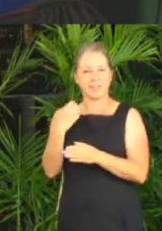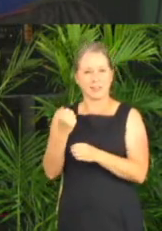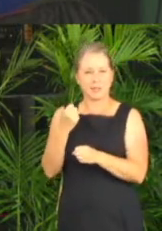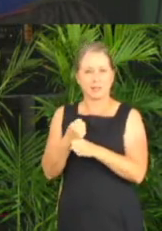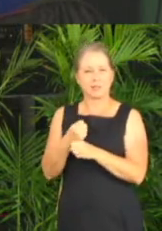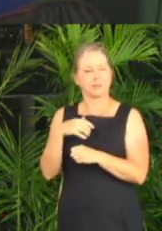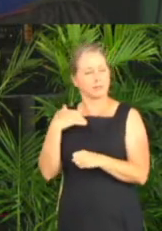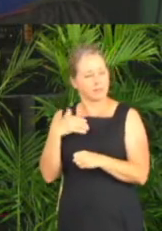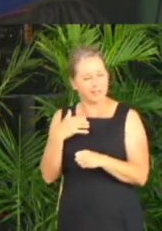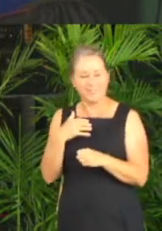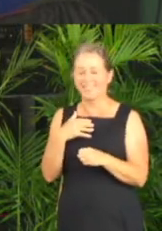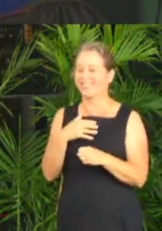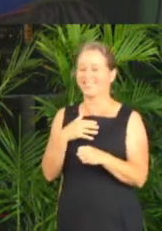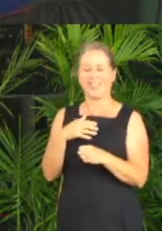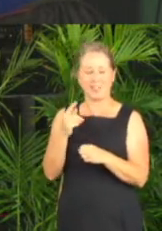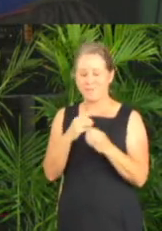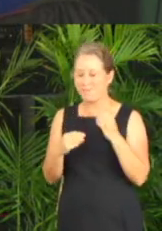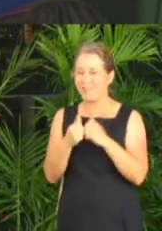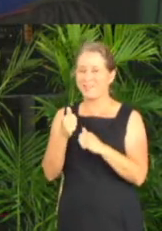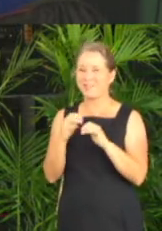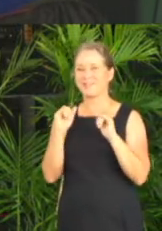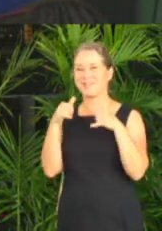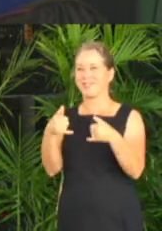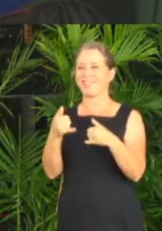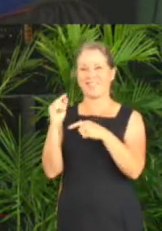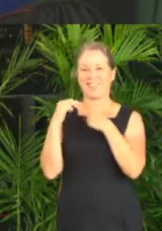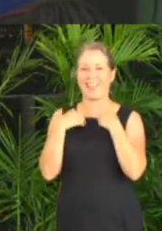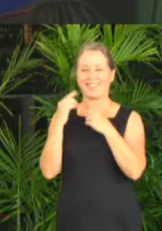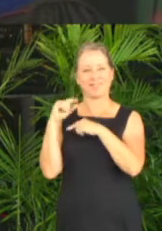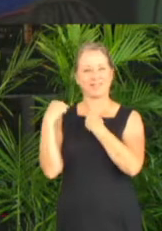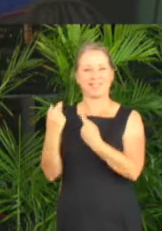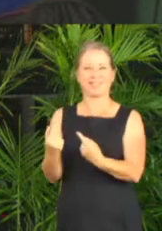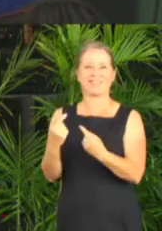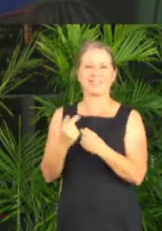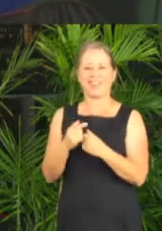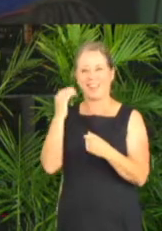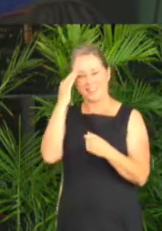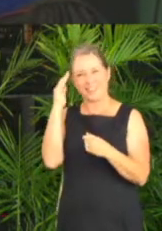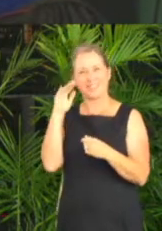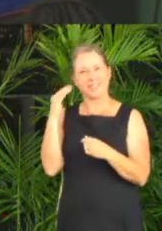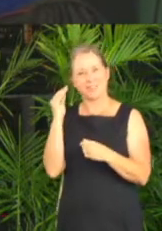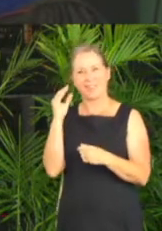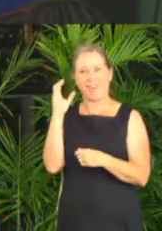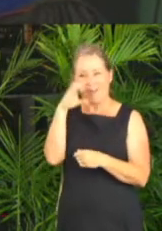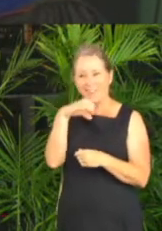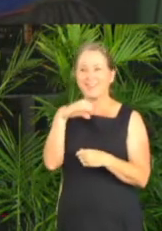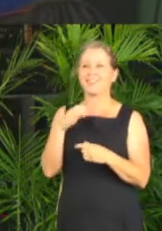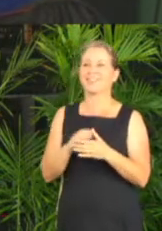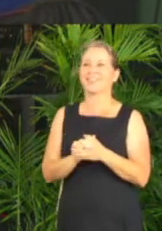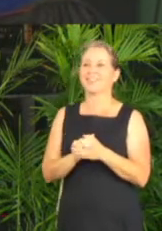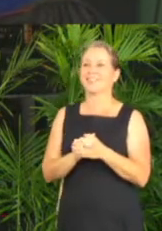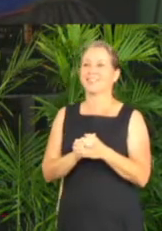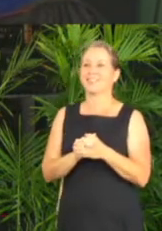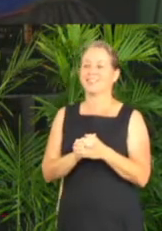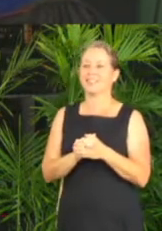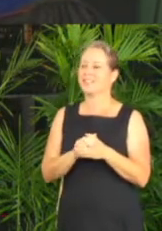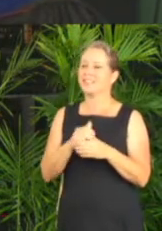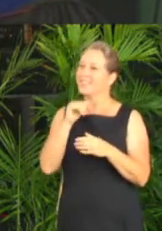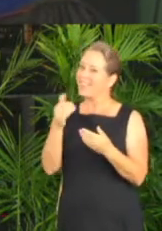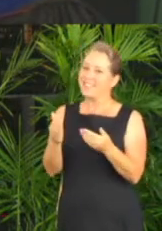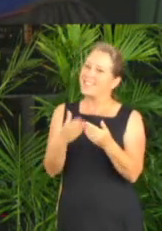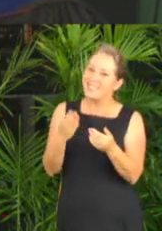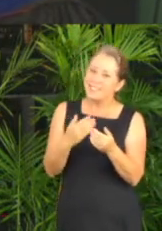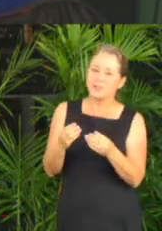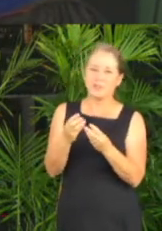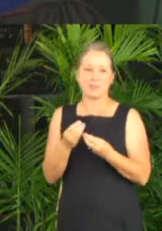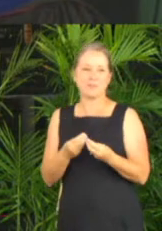is undoubtedly the most rewarding I've ever had. I know that sounds odd. It wasn't the easiest